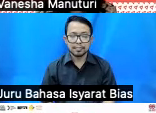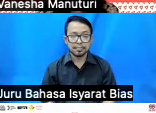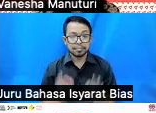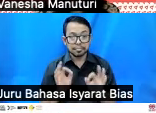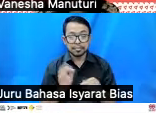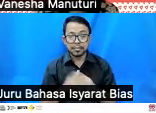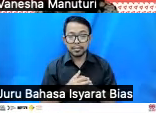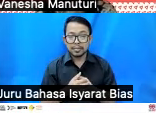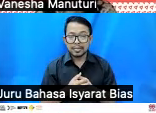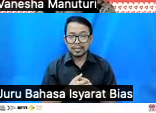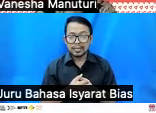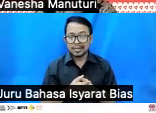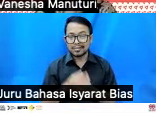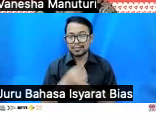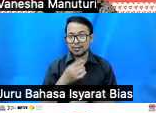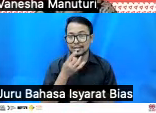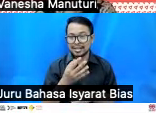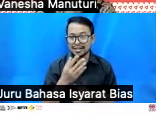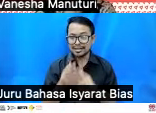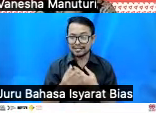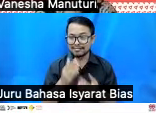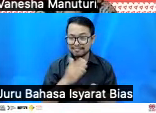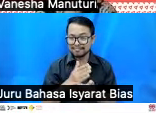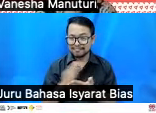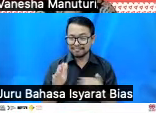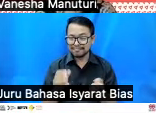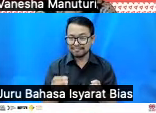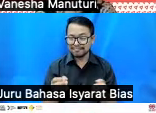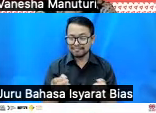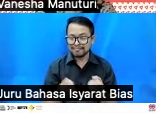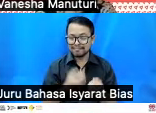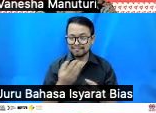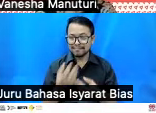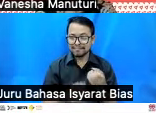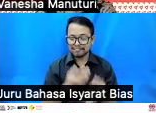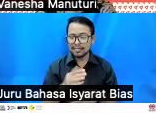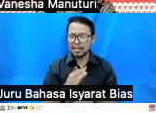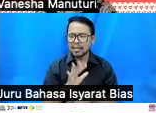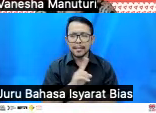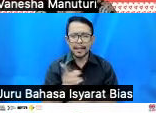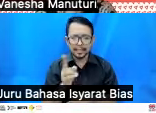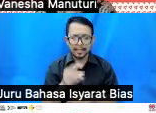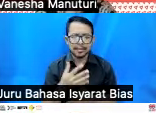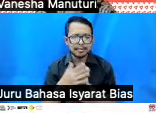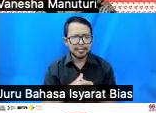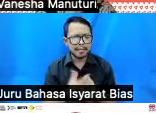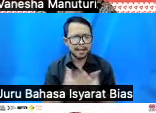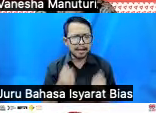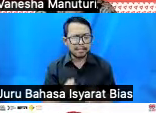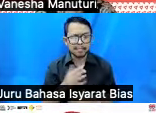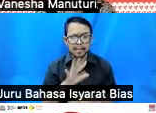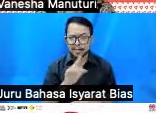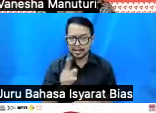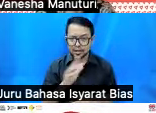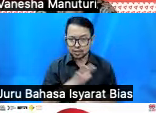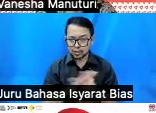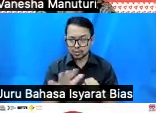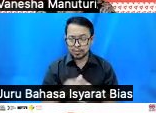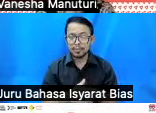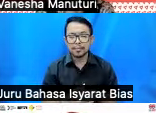Okay, so permission to share my screen. So 5 minutes, I hope that it's